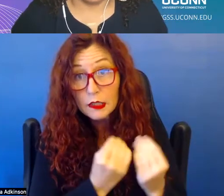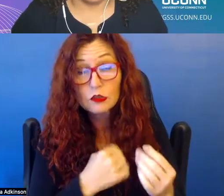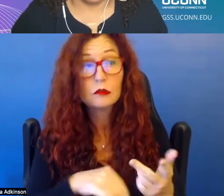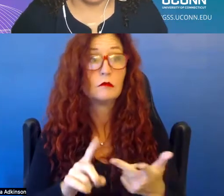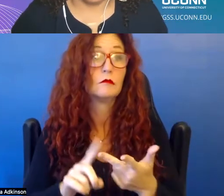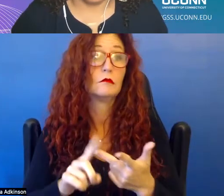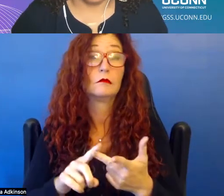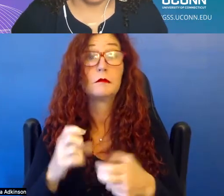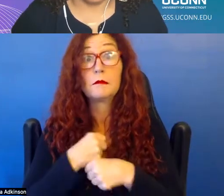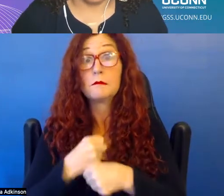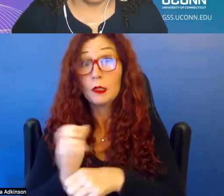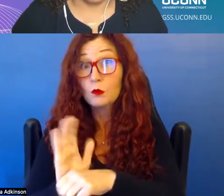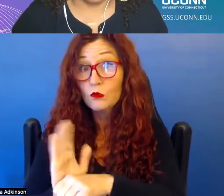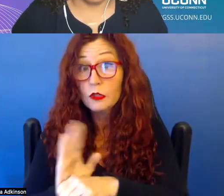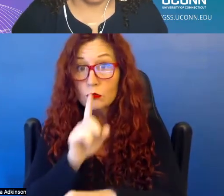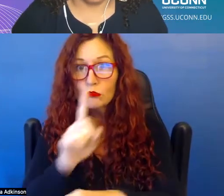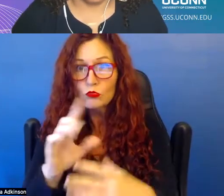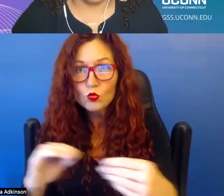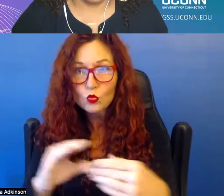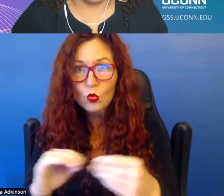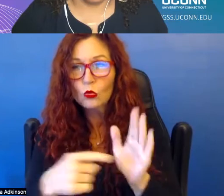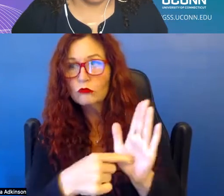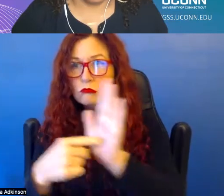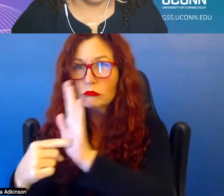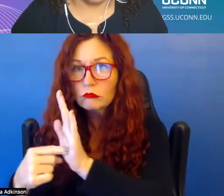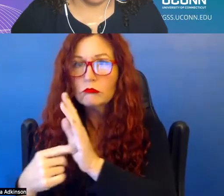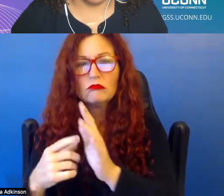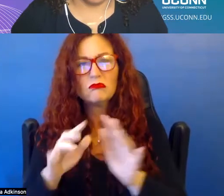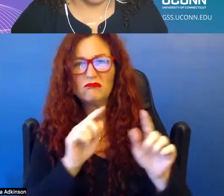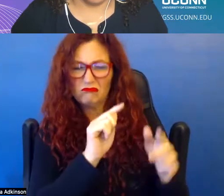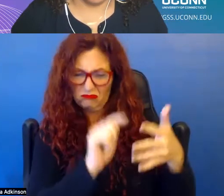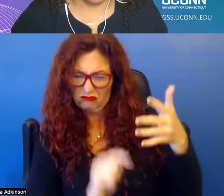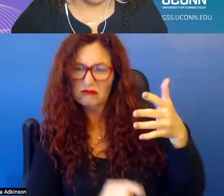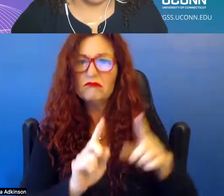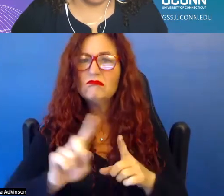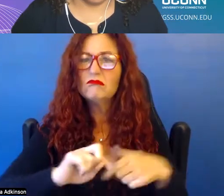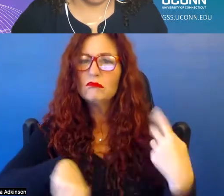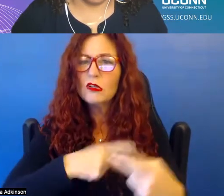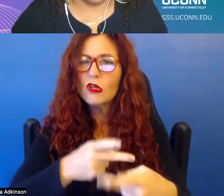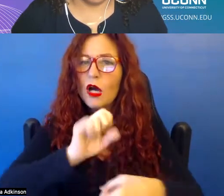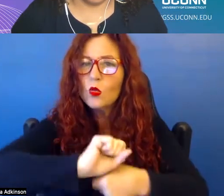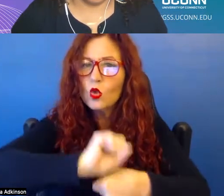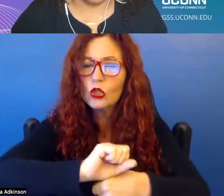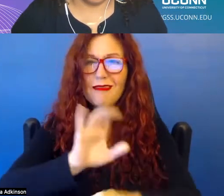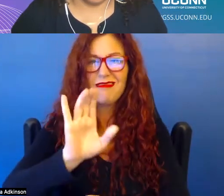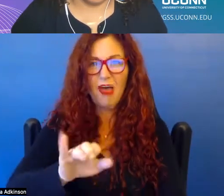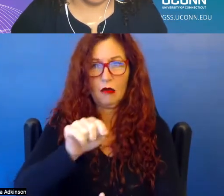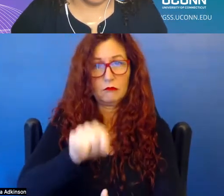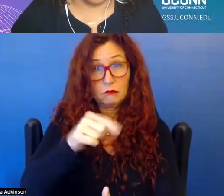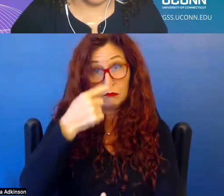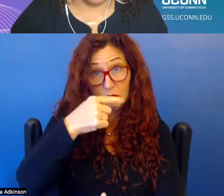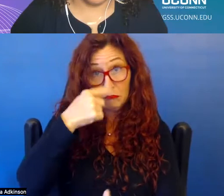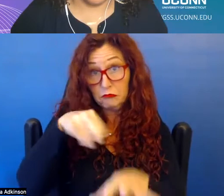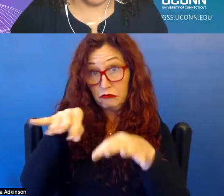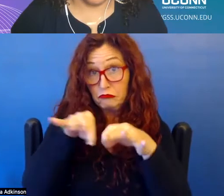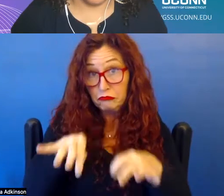community work. Like, can you talk a little bit about, like the modes of work that you do and why